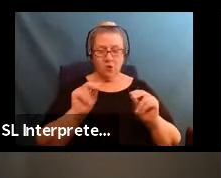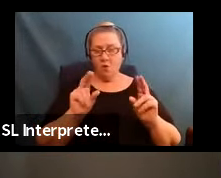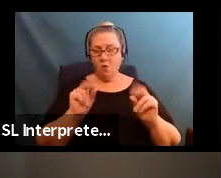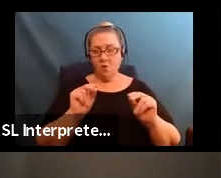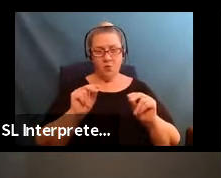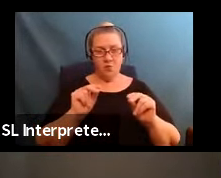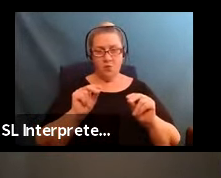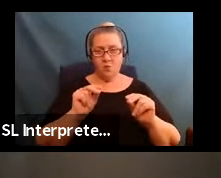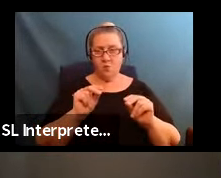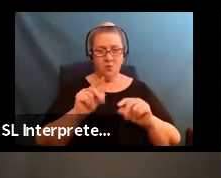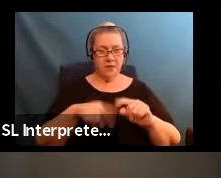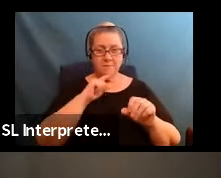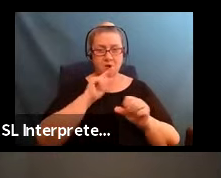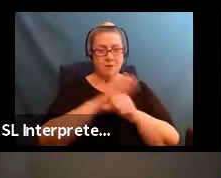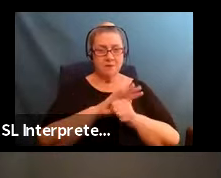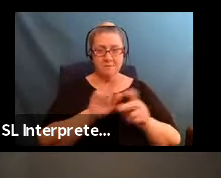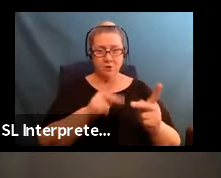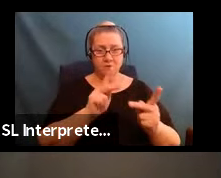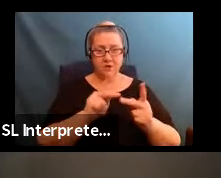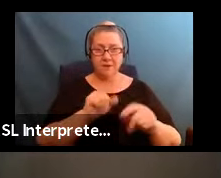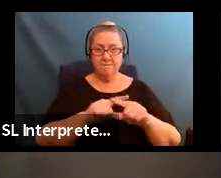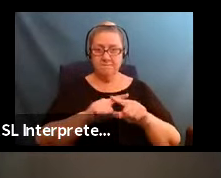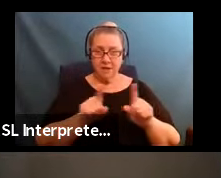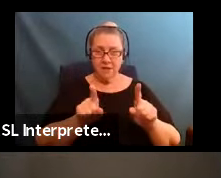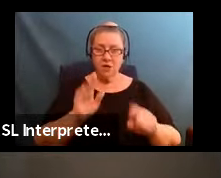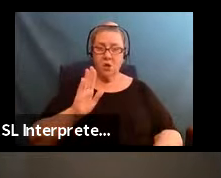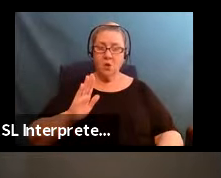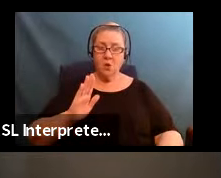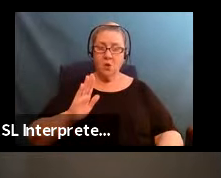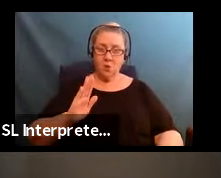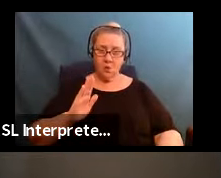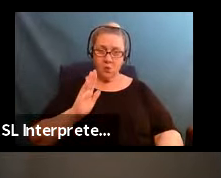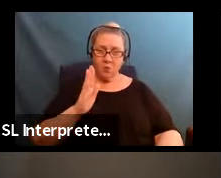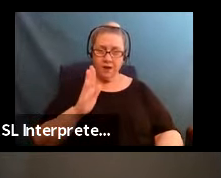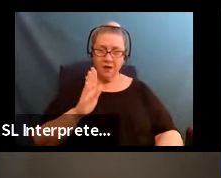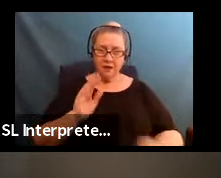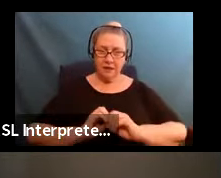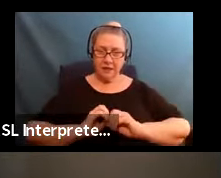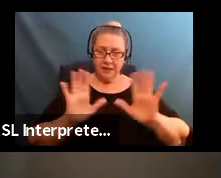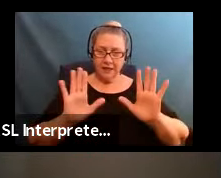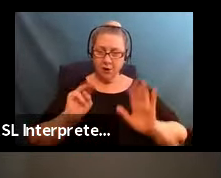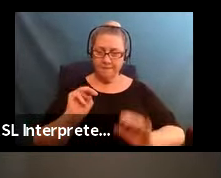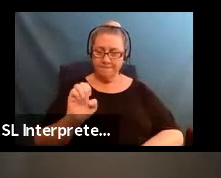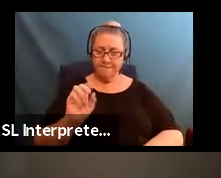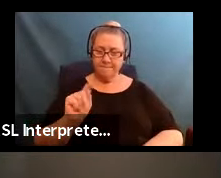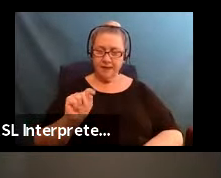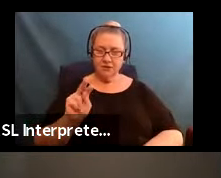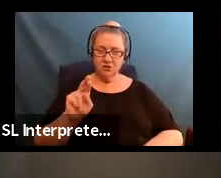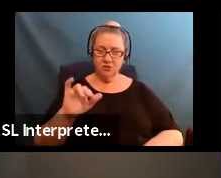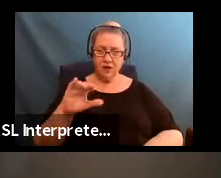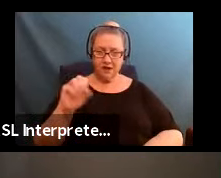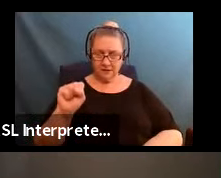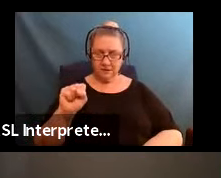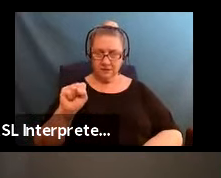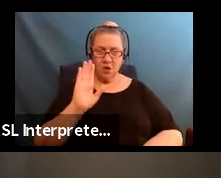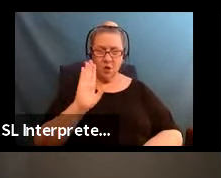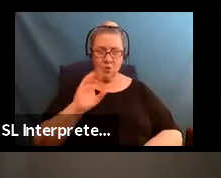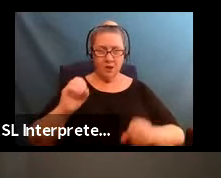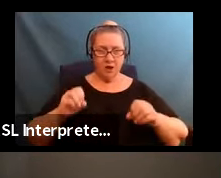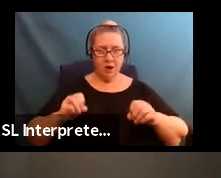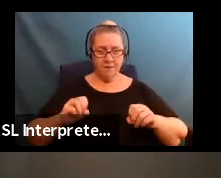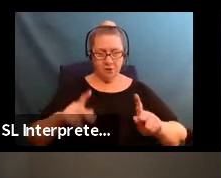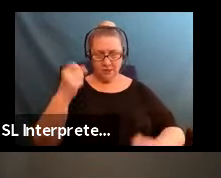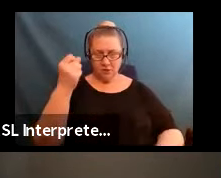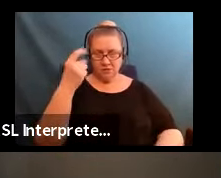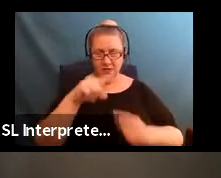say that in the least, but I do want you to know that there will be very clear metrics. And so we will have some opportunity to understand when things are not